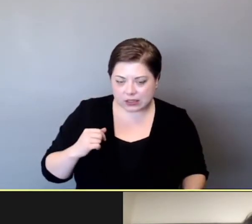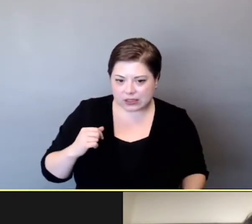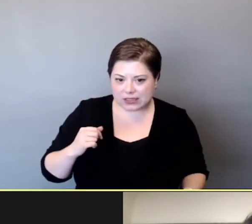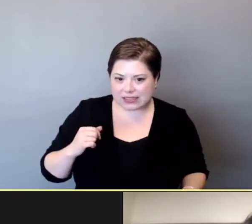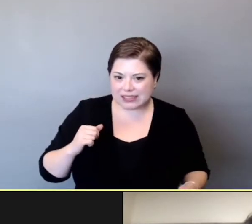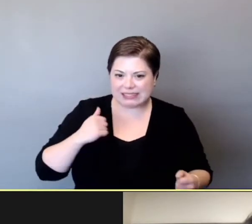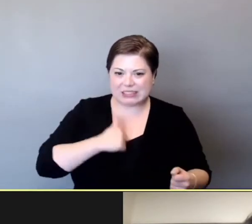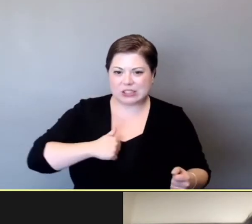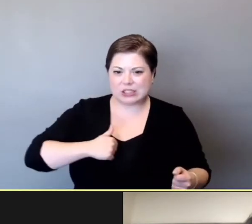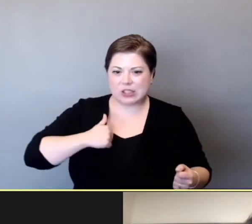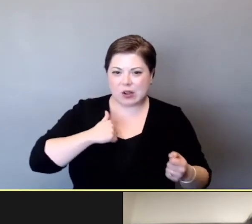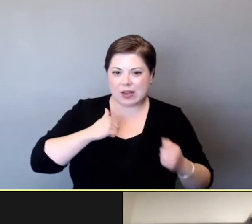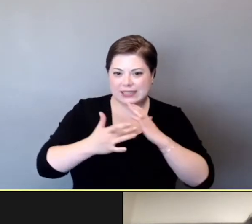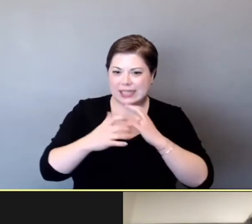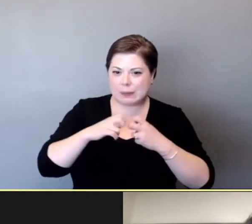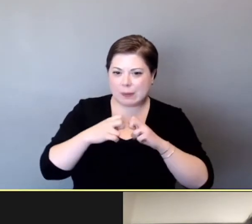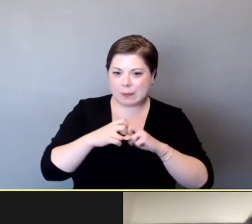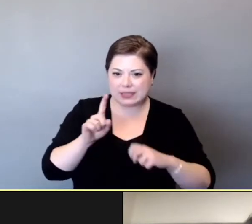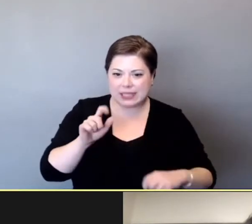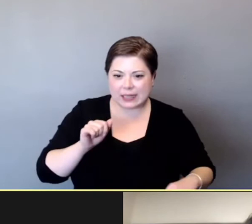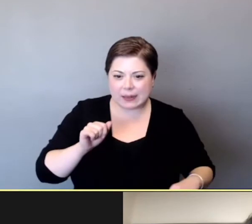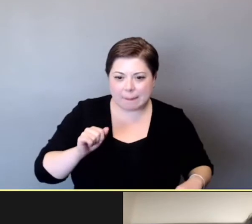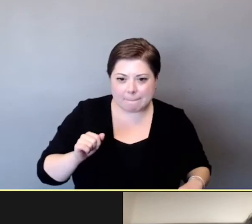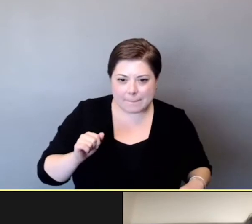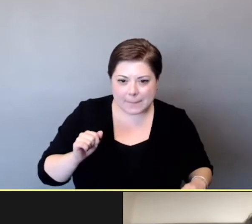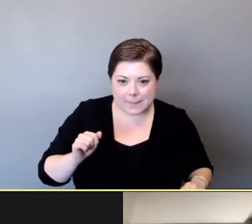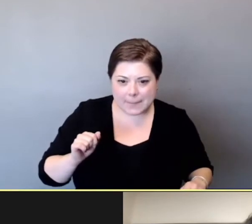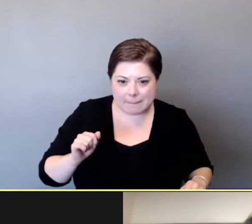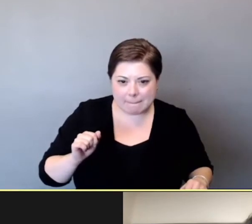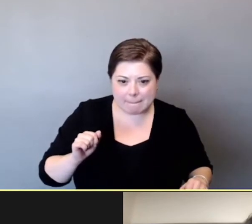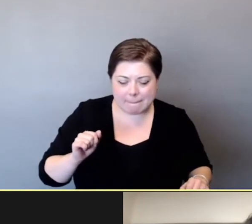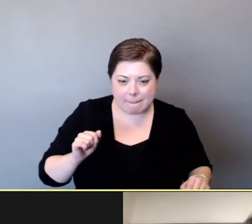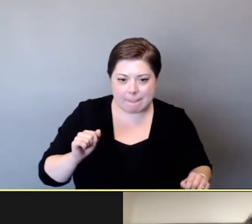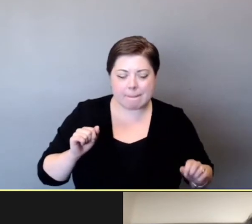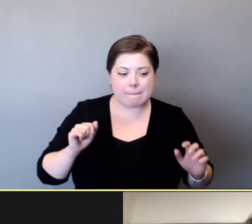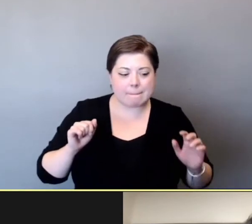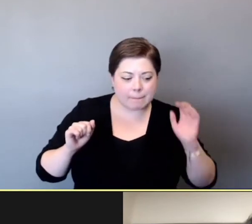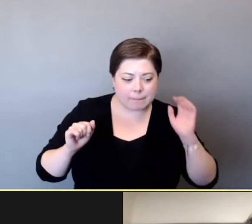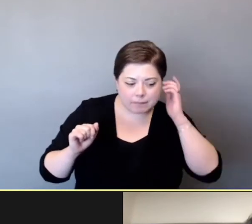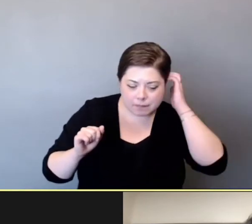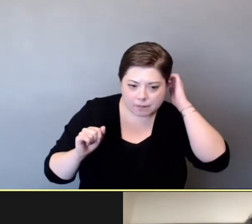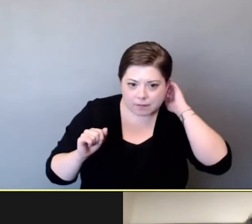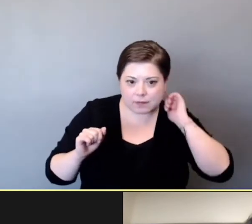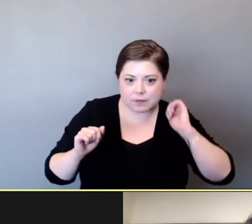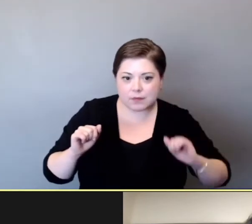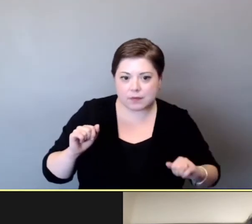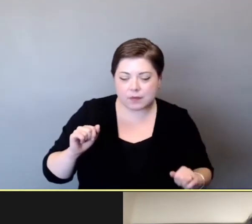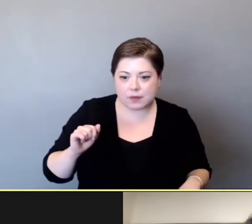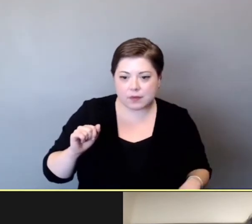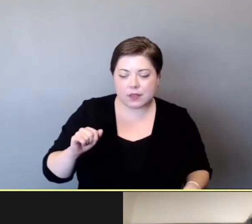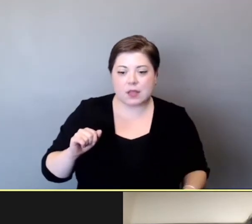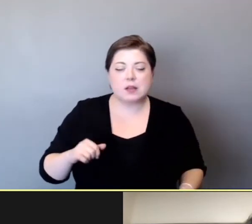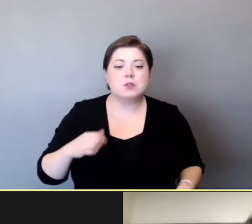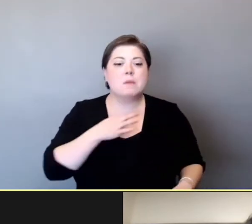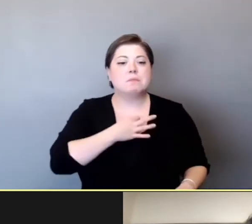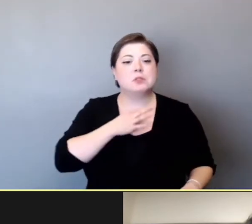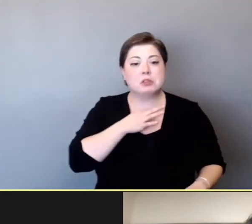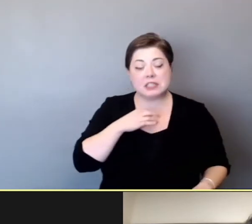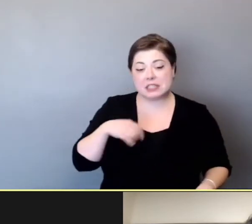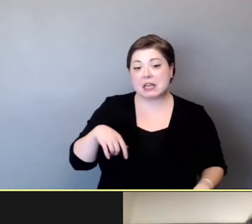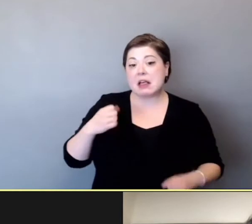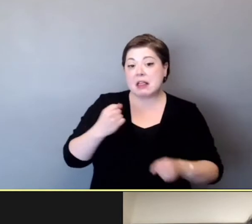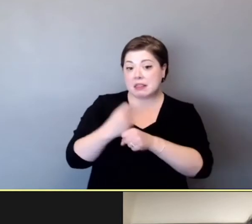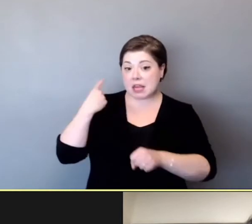And again, we had mask mandates from May 15th last year was when the mask mandate was put in. In the 3